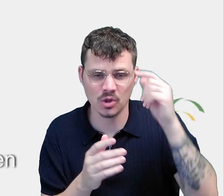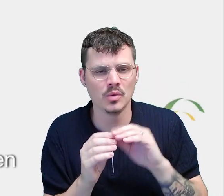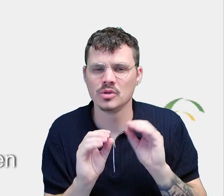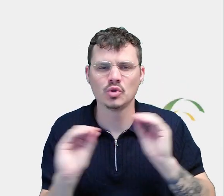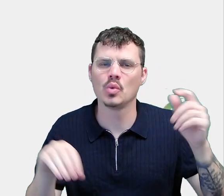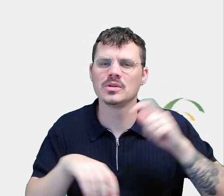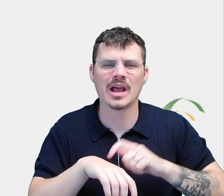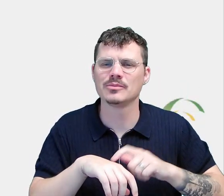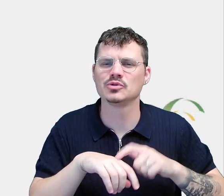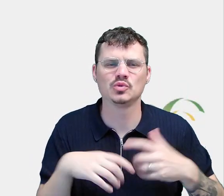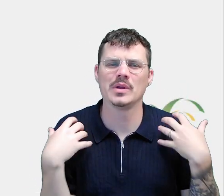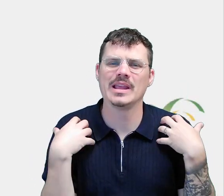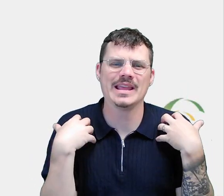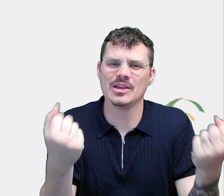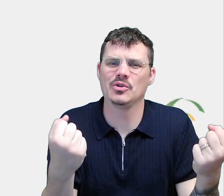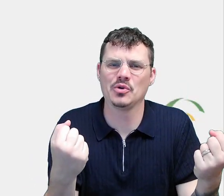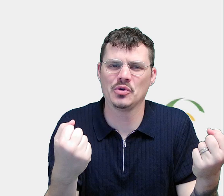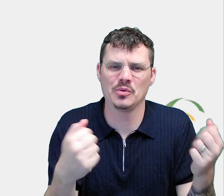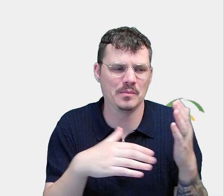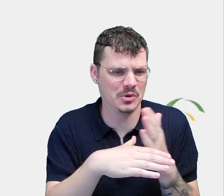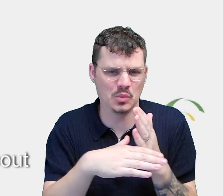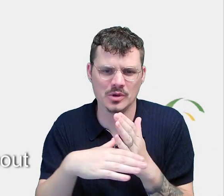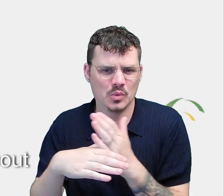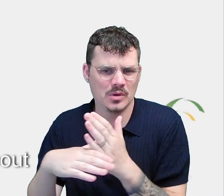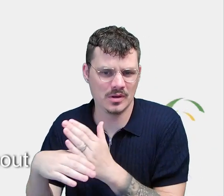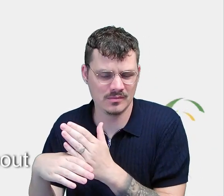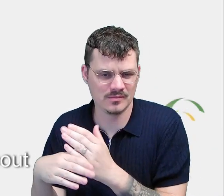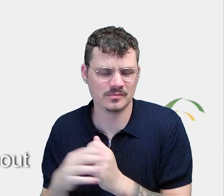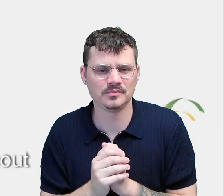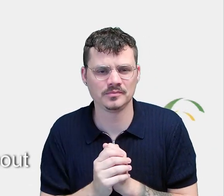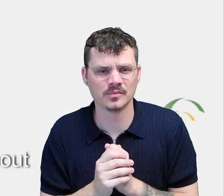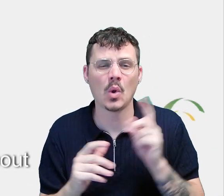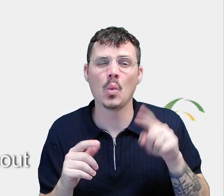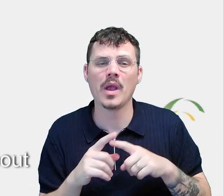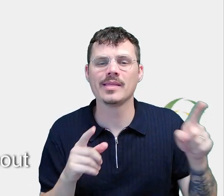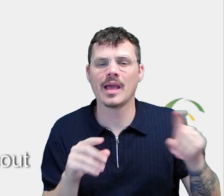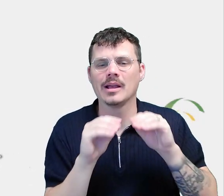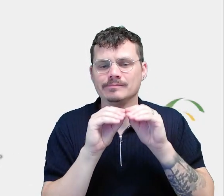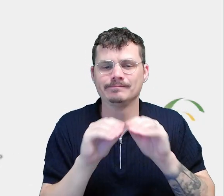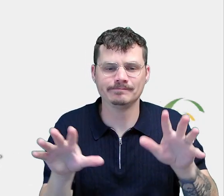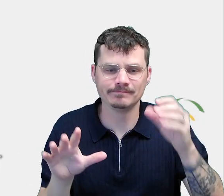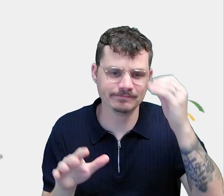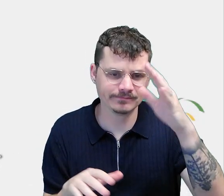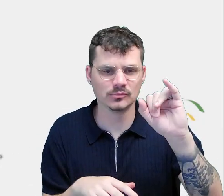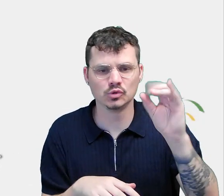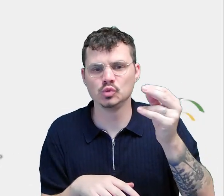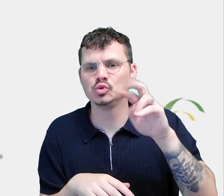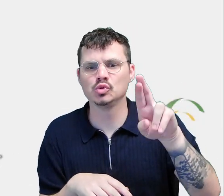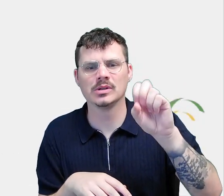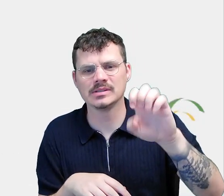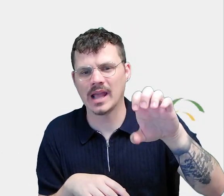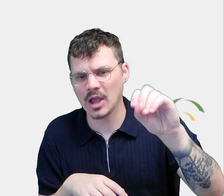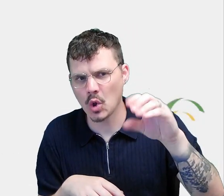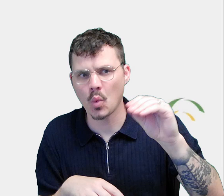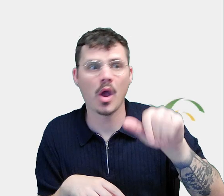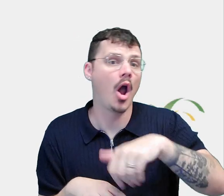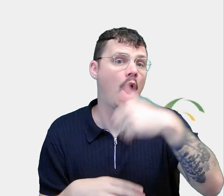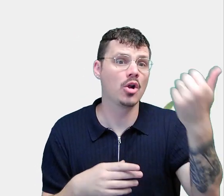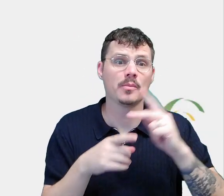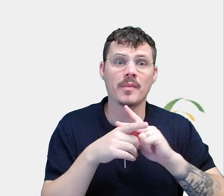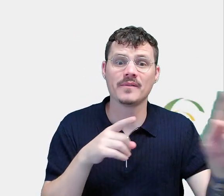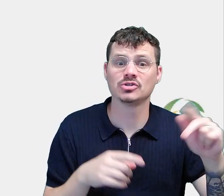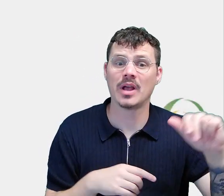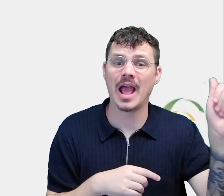heal between injuries. And when all this stuff came out about Junior Seau and some of the other professional